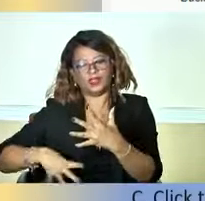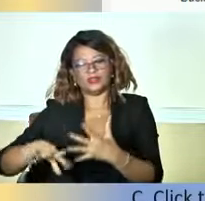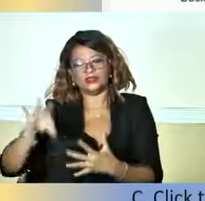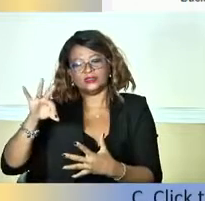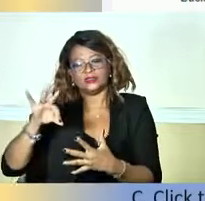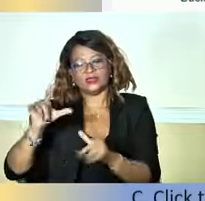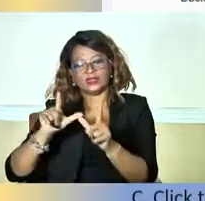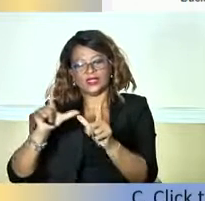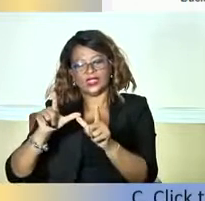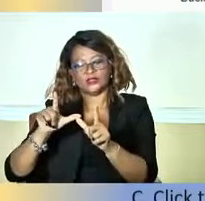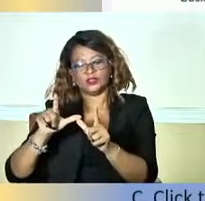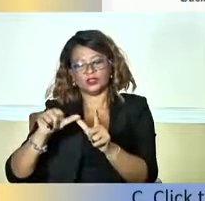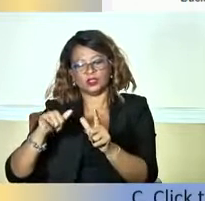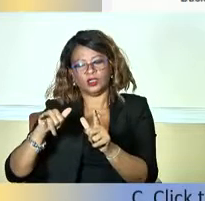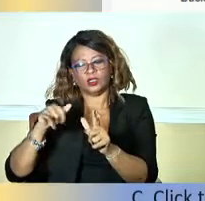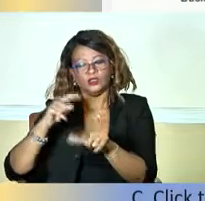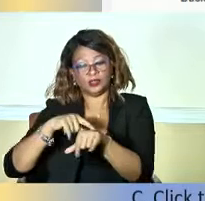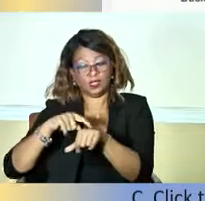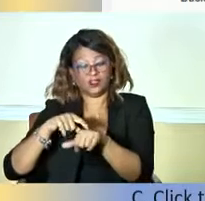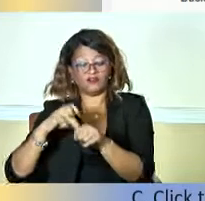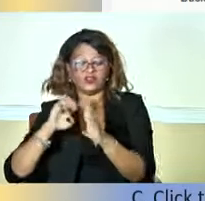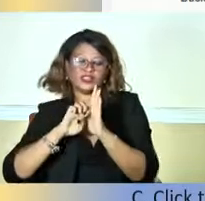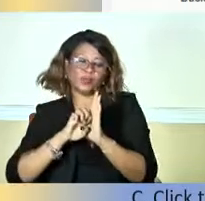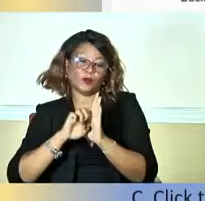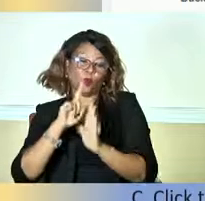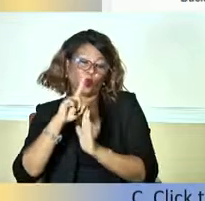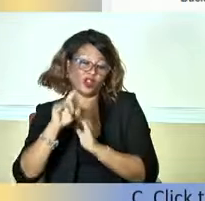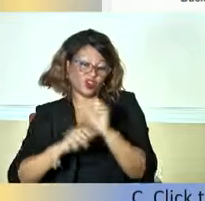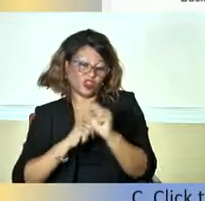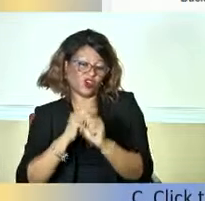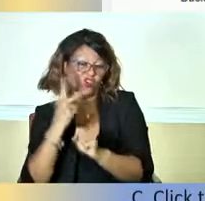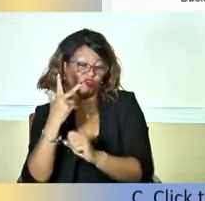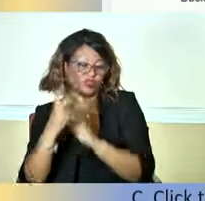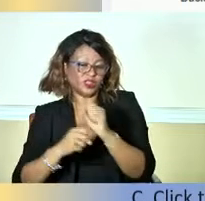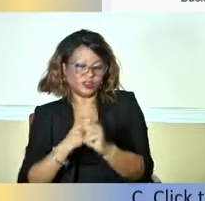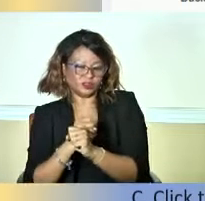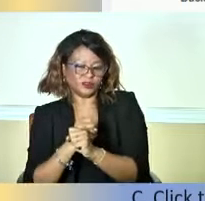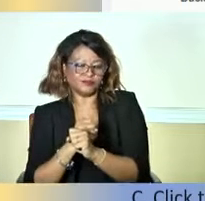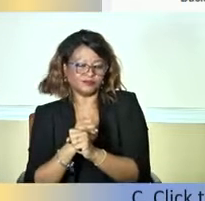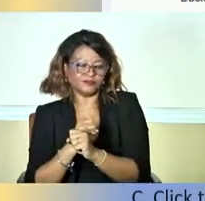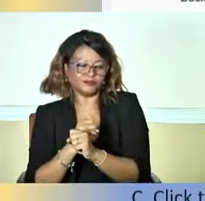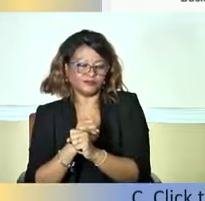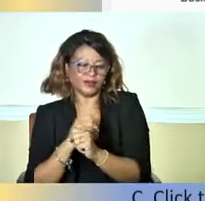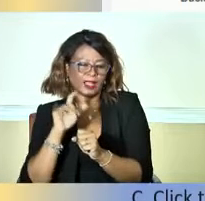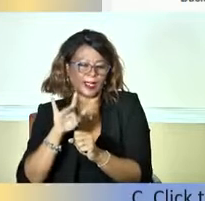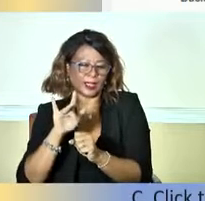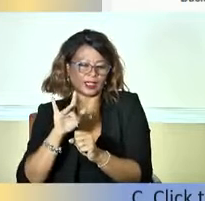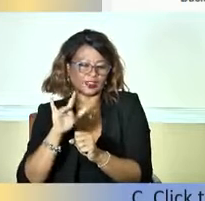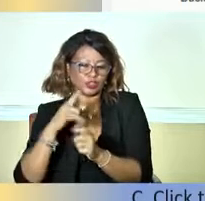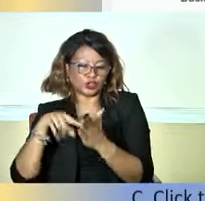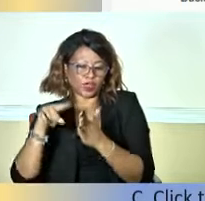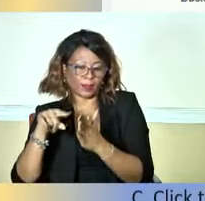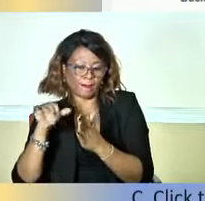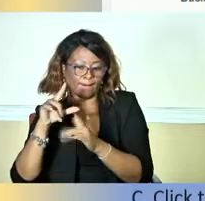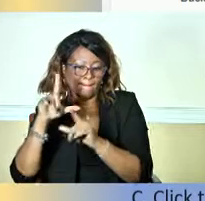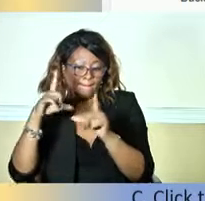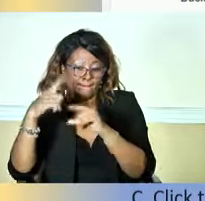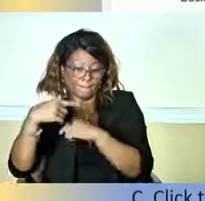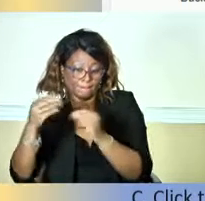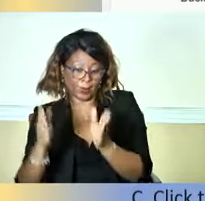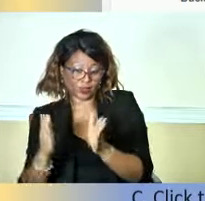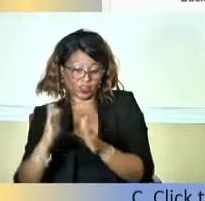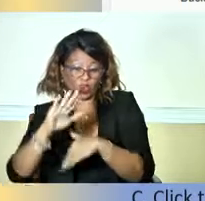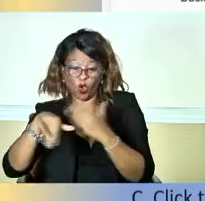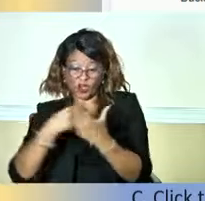select the license period, example 1 year or 3 years. Click the checkbox to indicate that